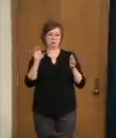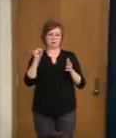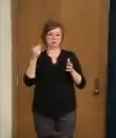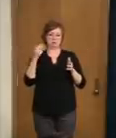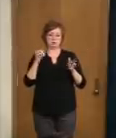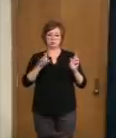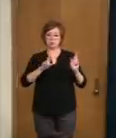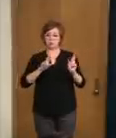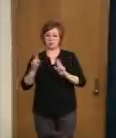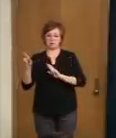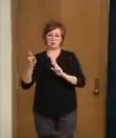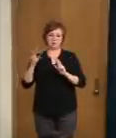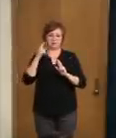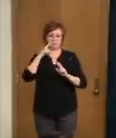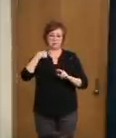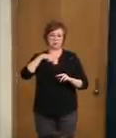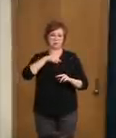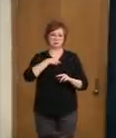be ready for that.